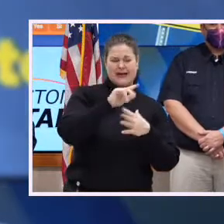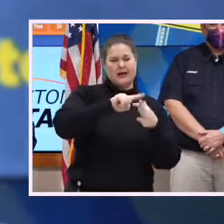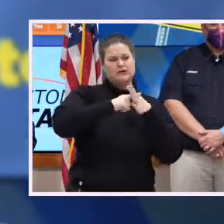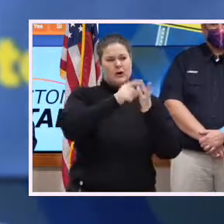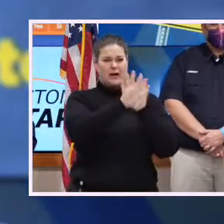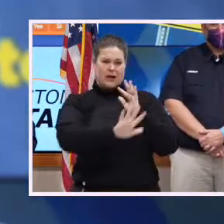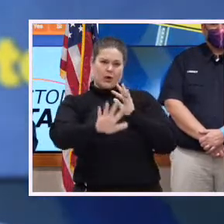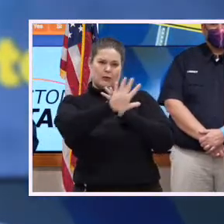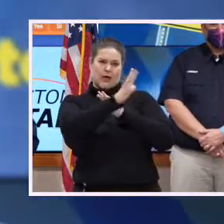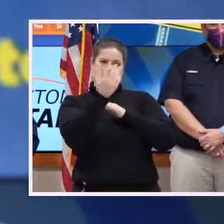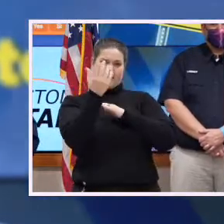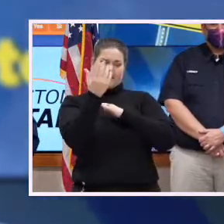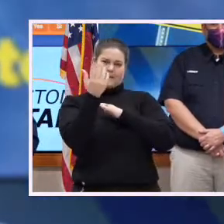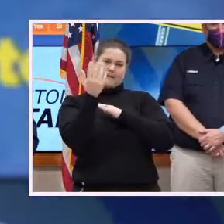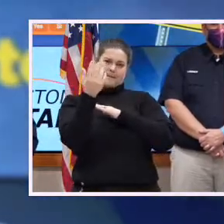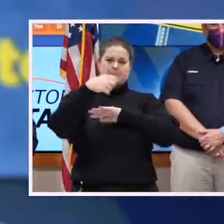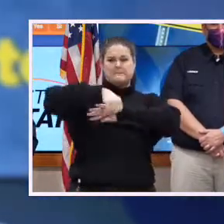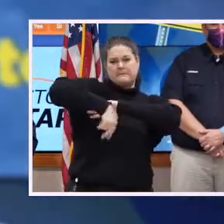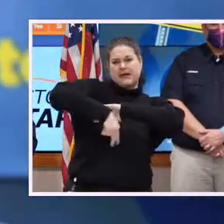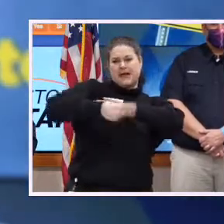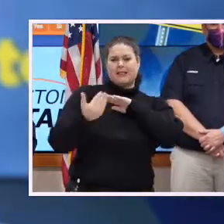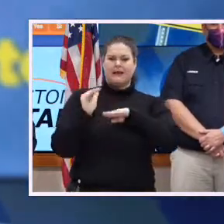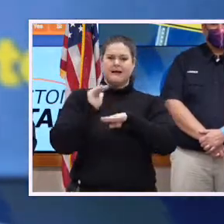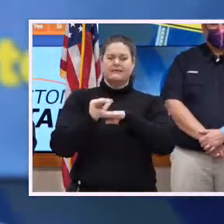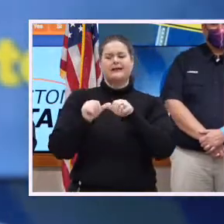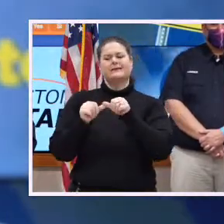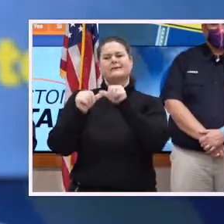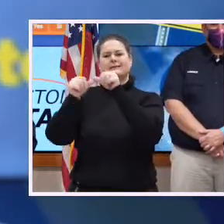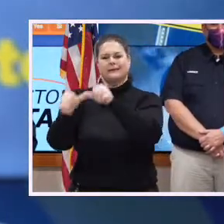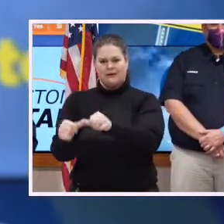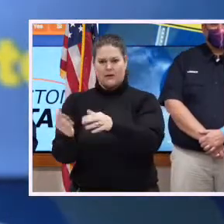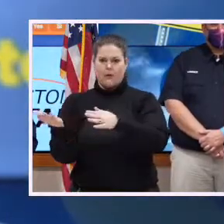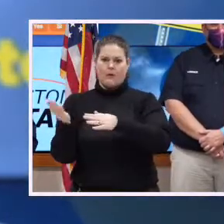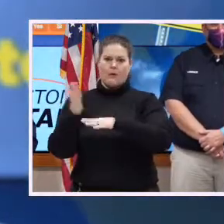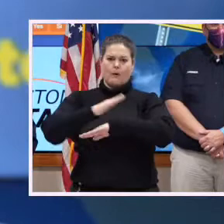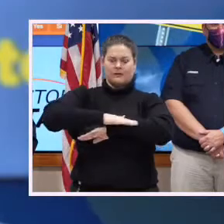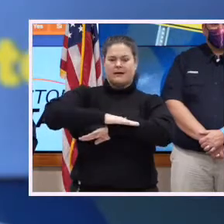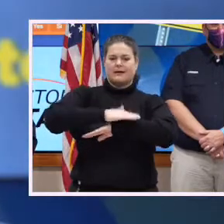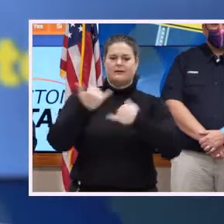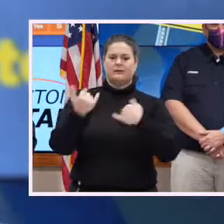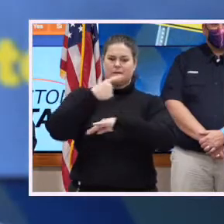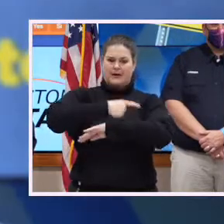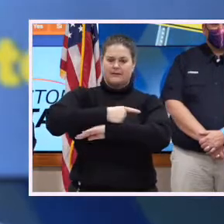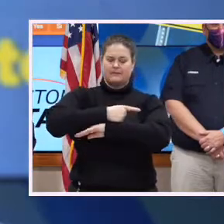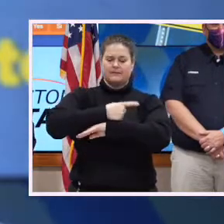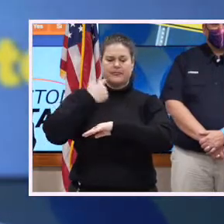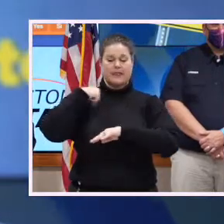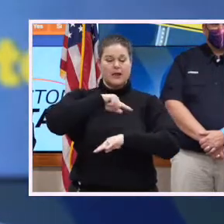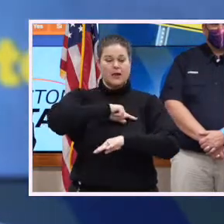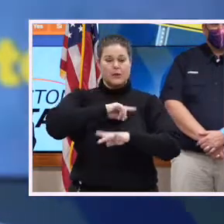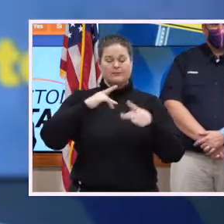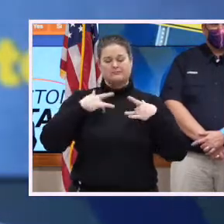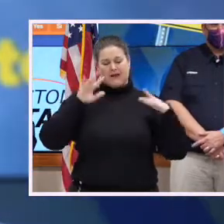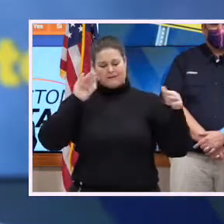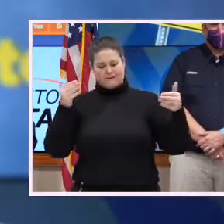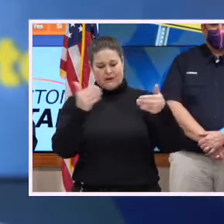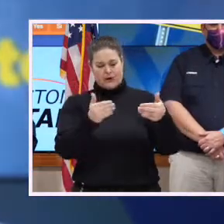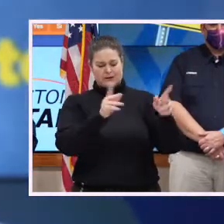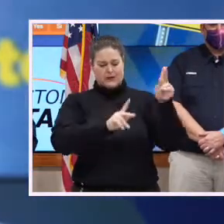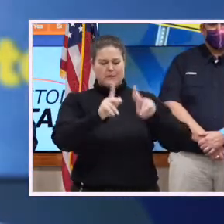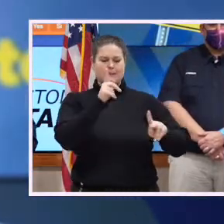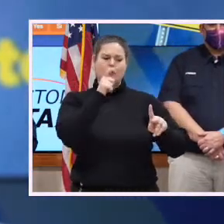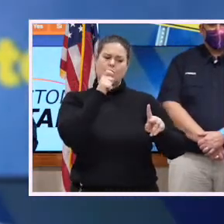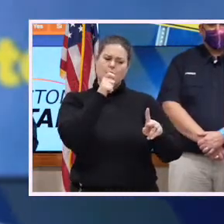midnight last night and continuing throughout the day today. We've been focusing on those customers who have